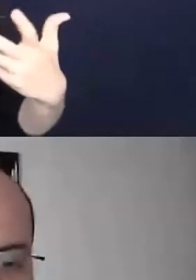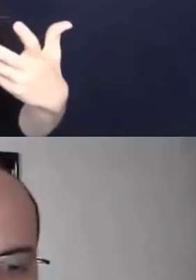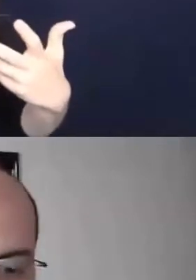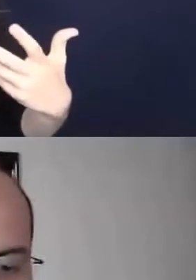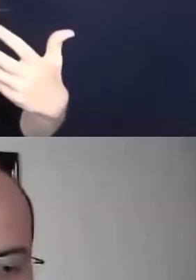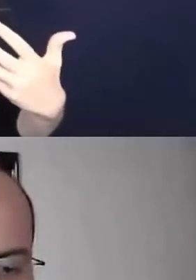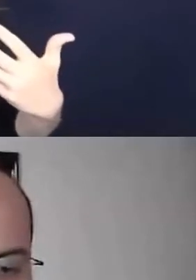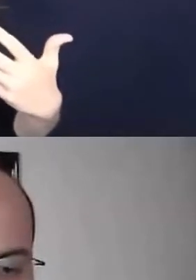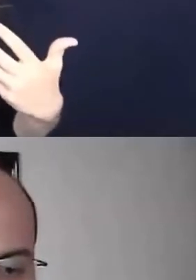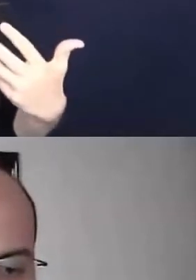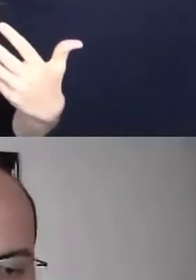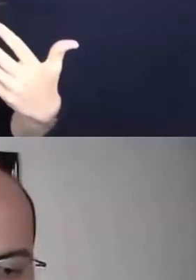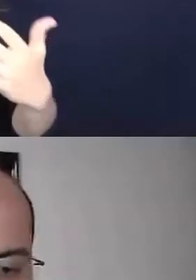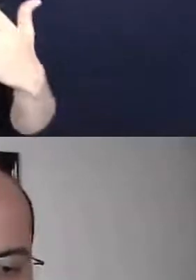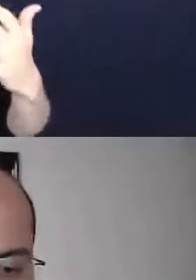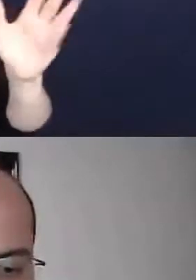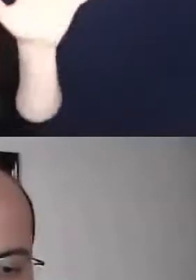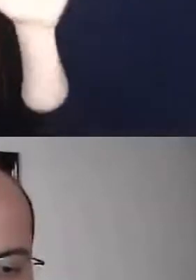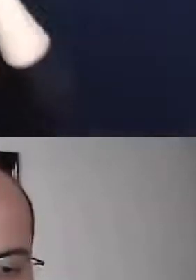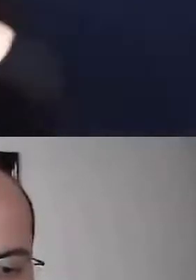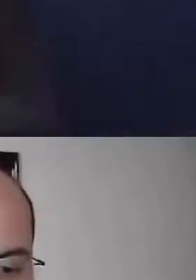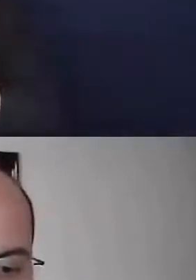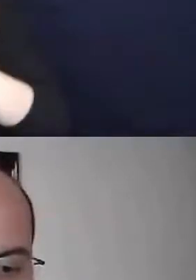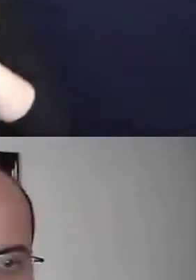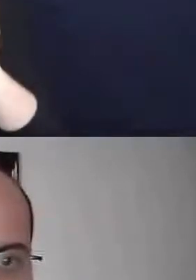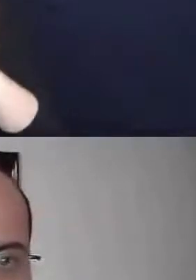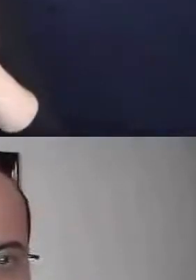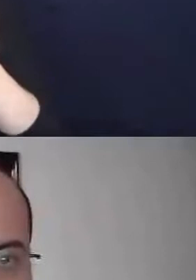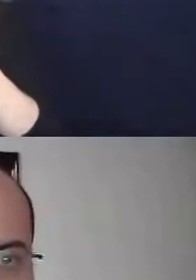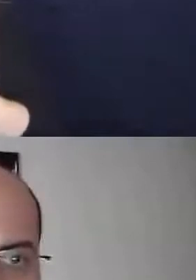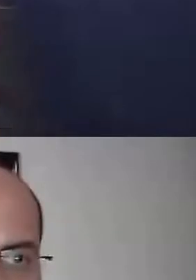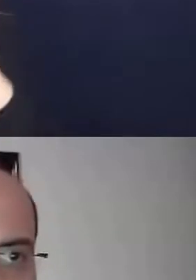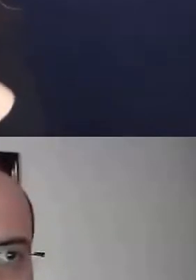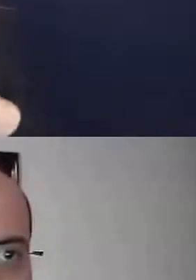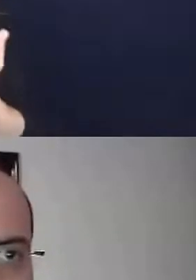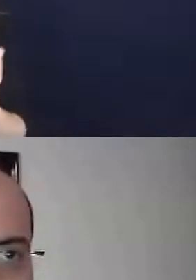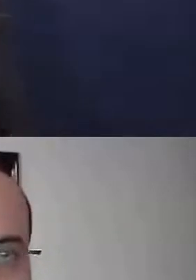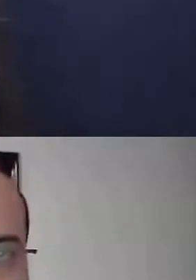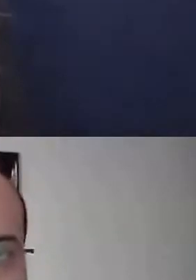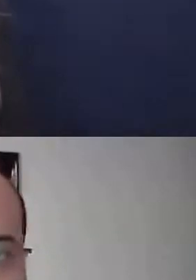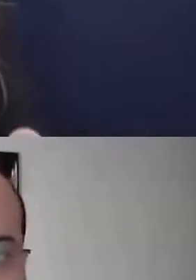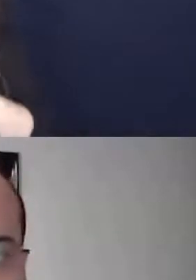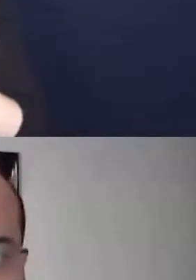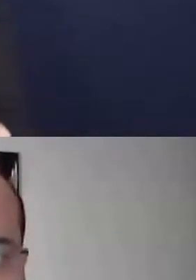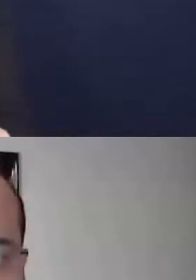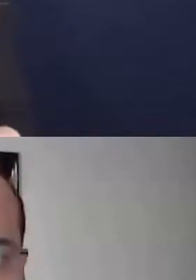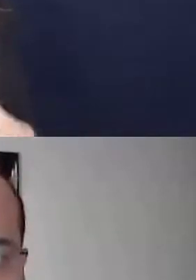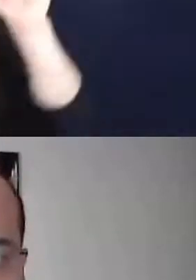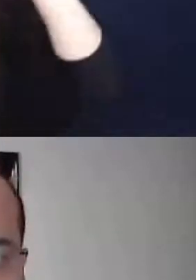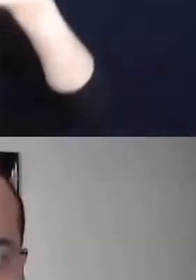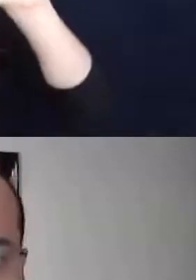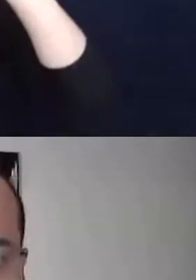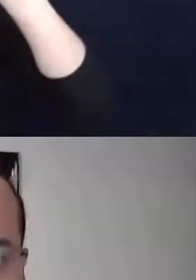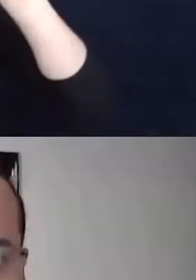with lots of buckles on. So the thing to be aware of is that what I've shown here is